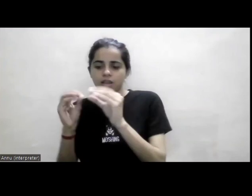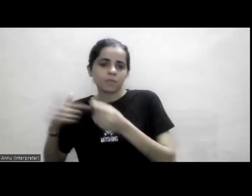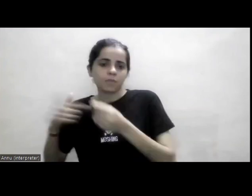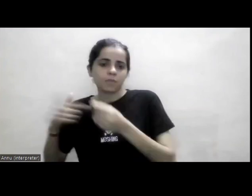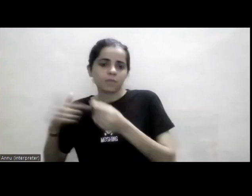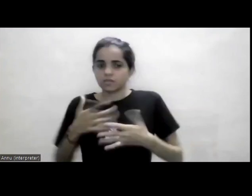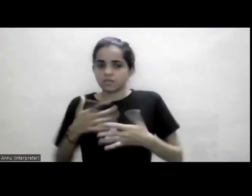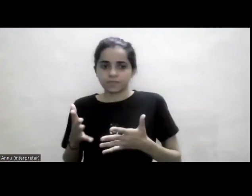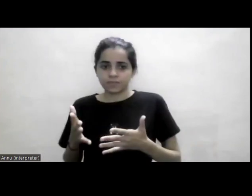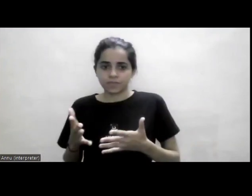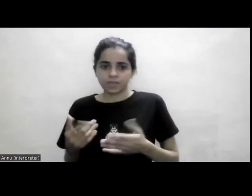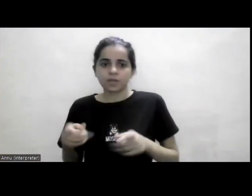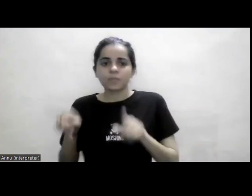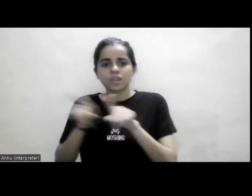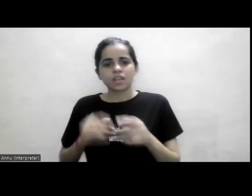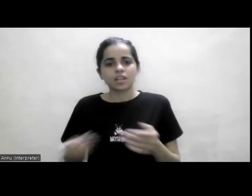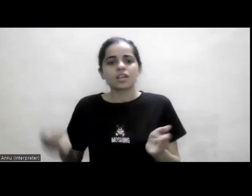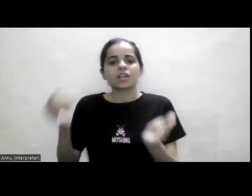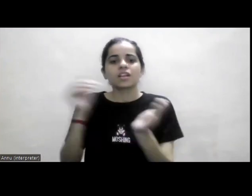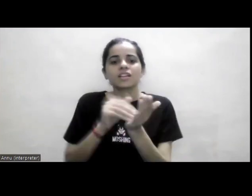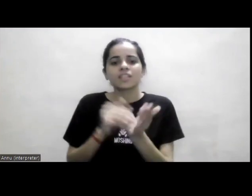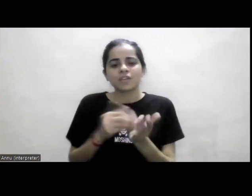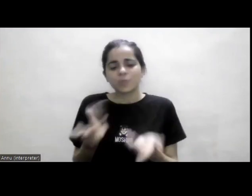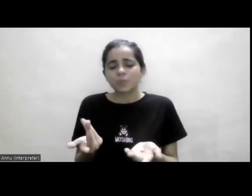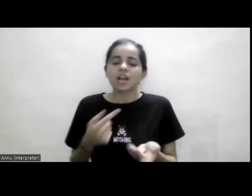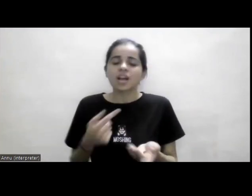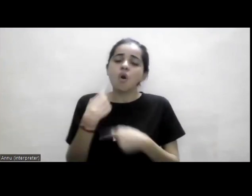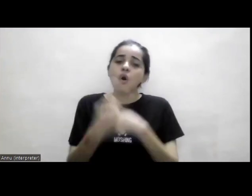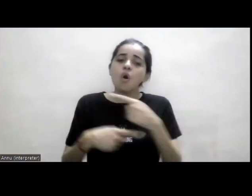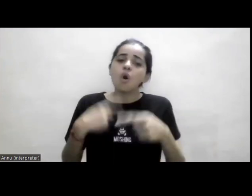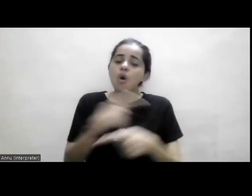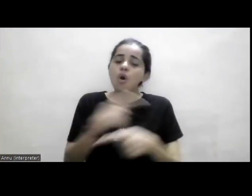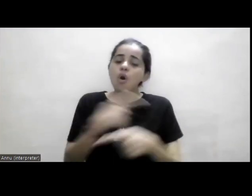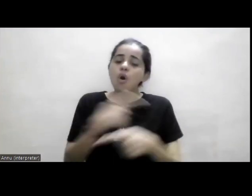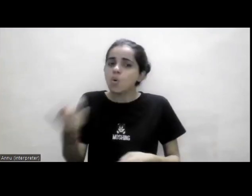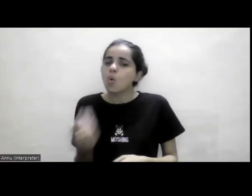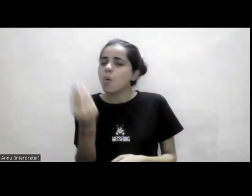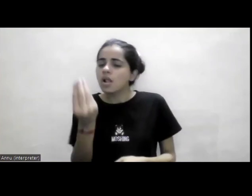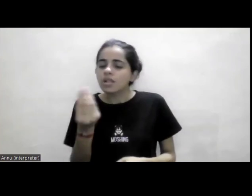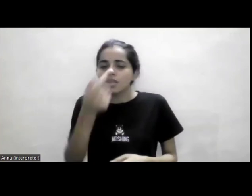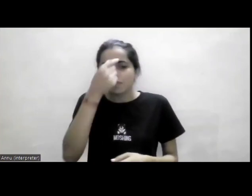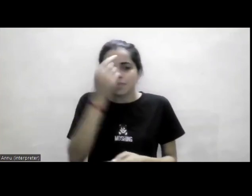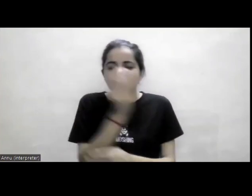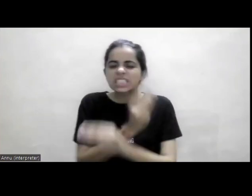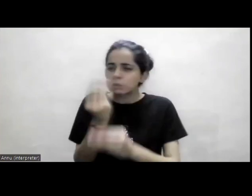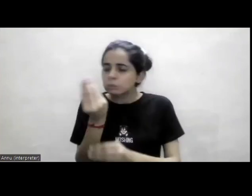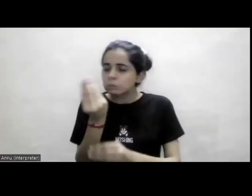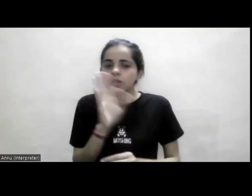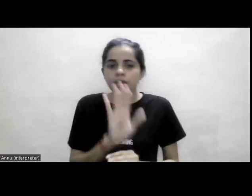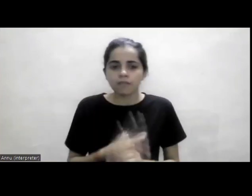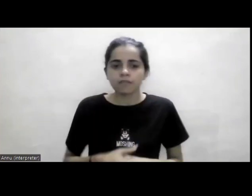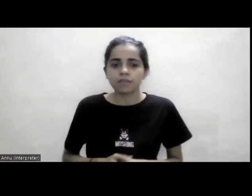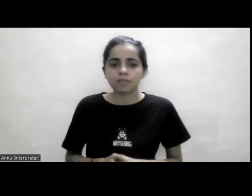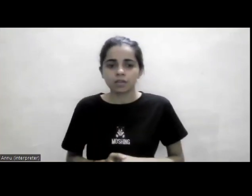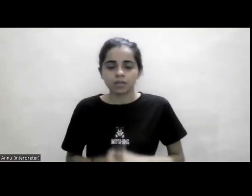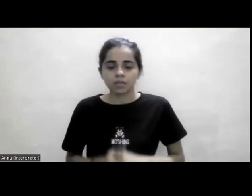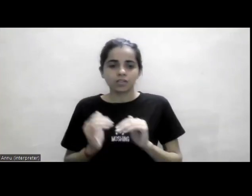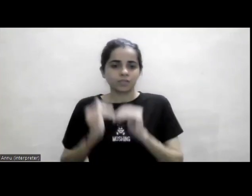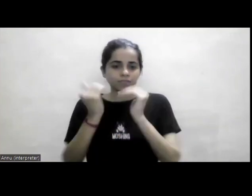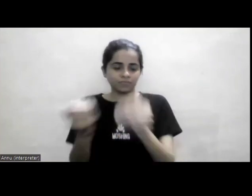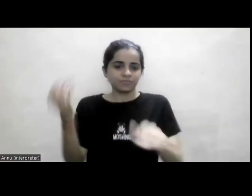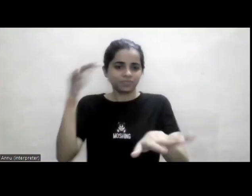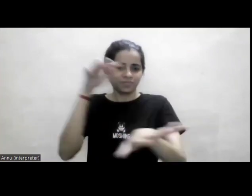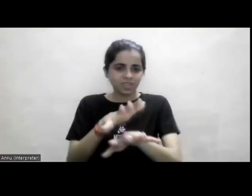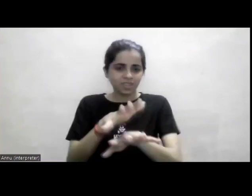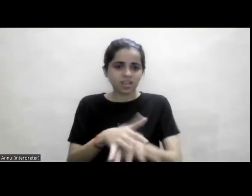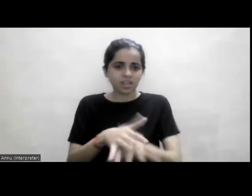myself. We are all temporarily able-bodied people. So it's so important to, go inward. And